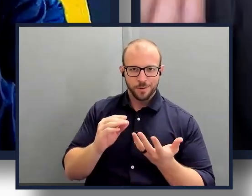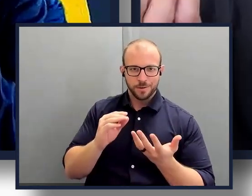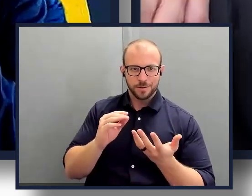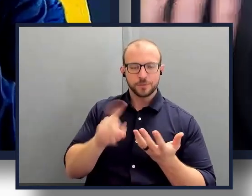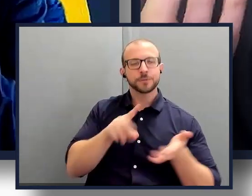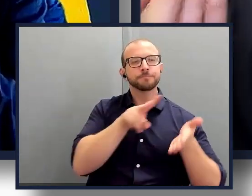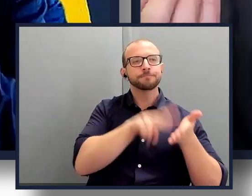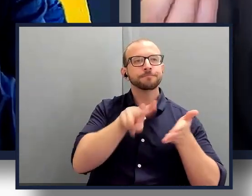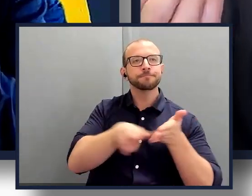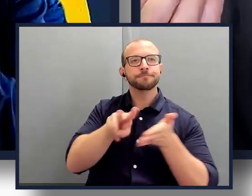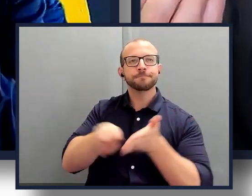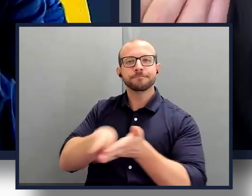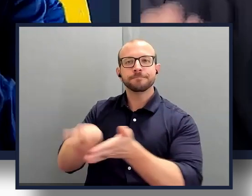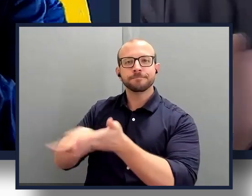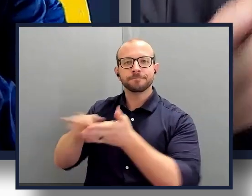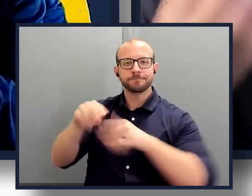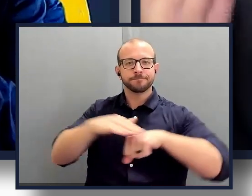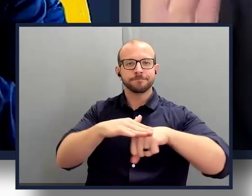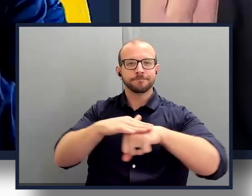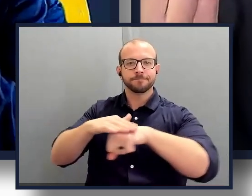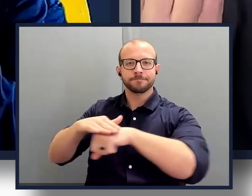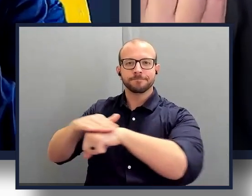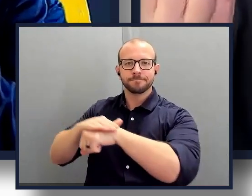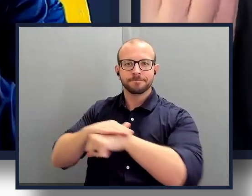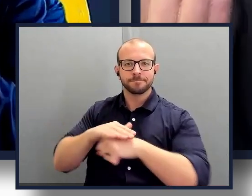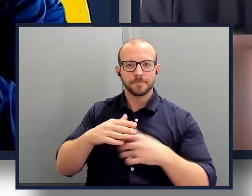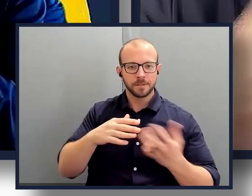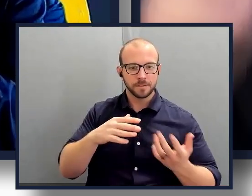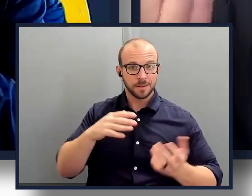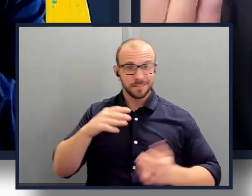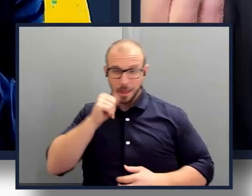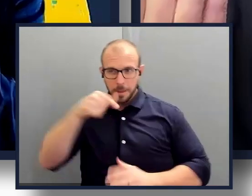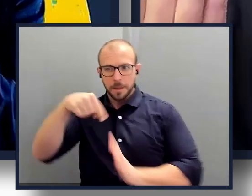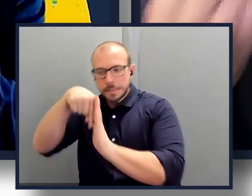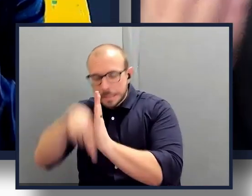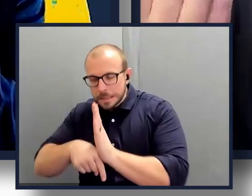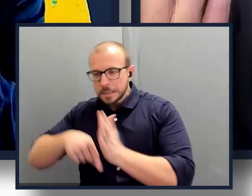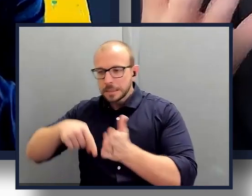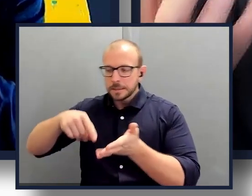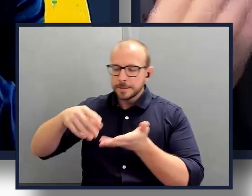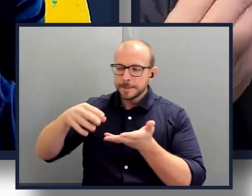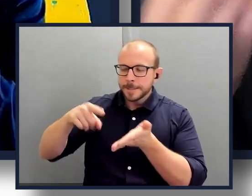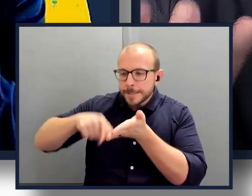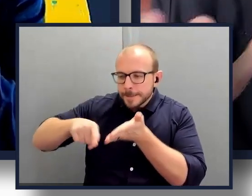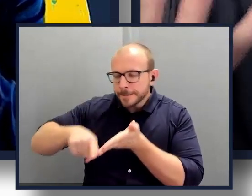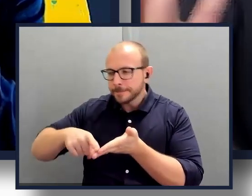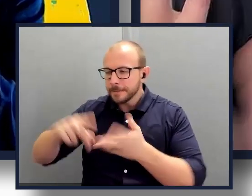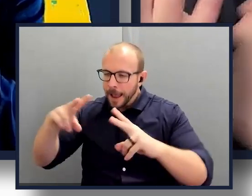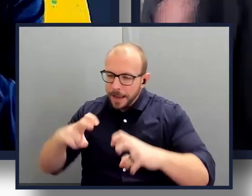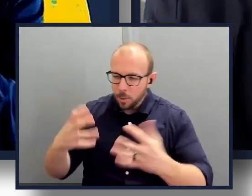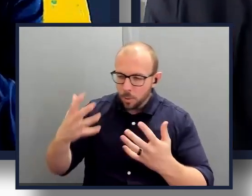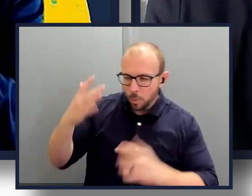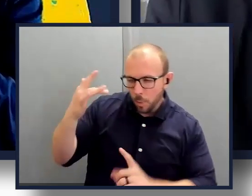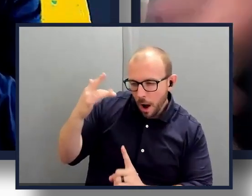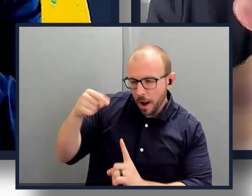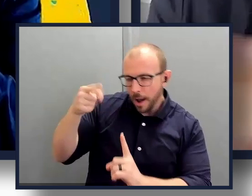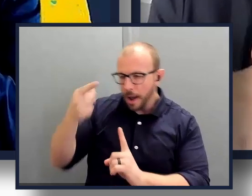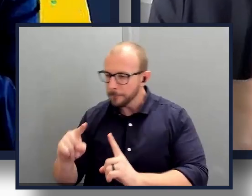critical of what's happening and to try to analyze why things are happening. It's